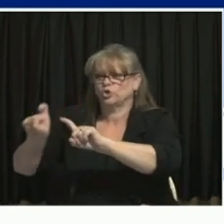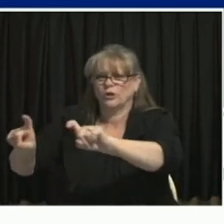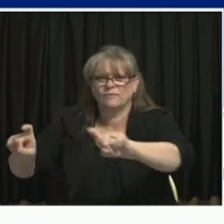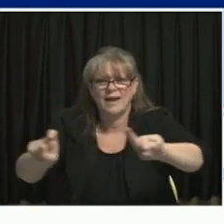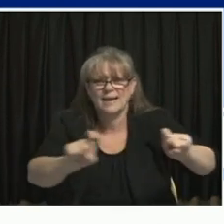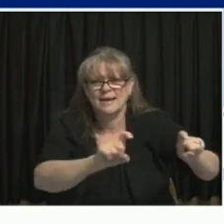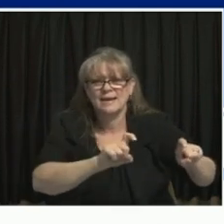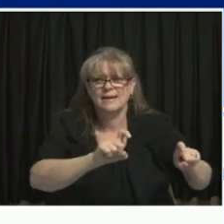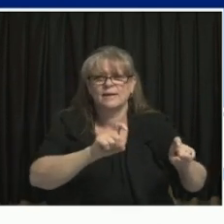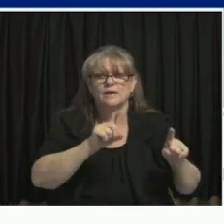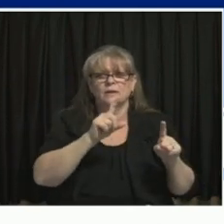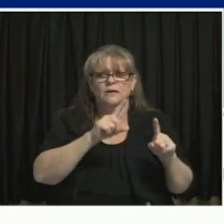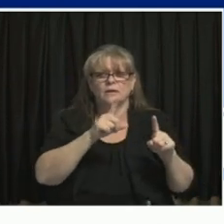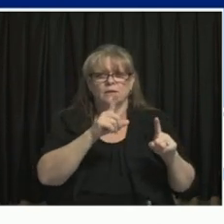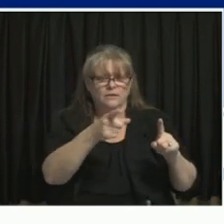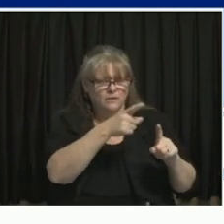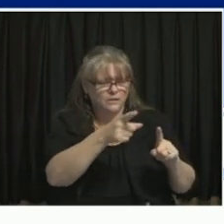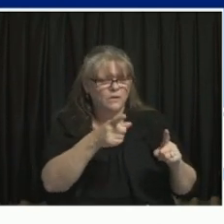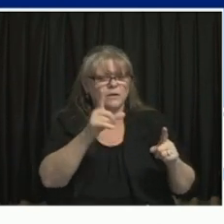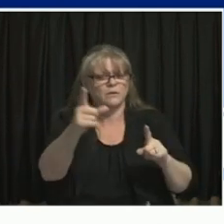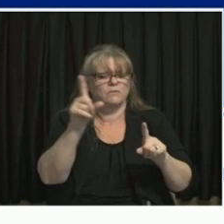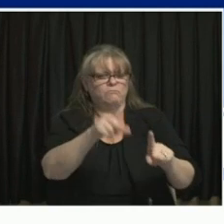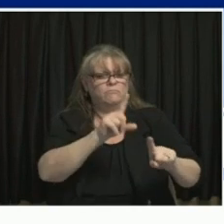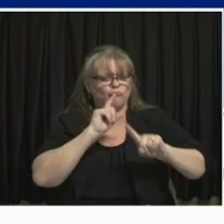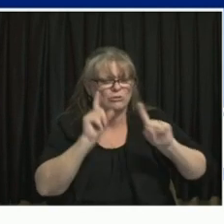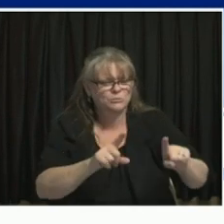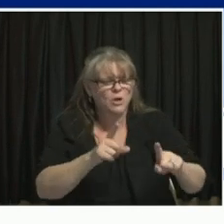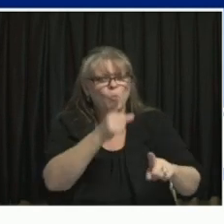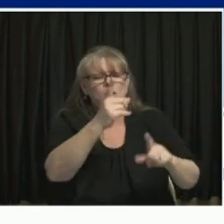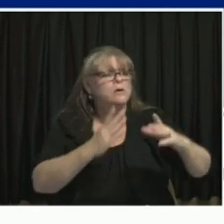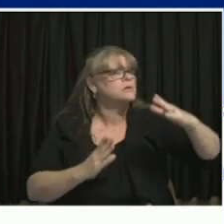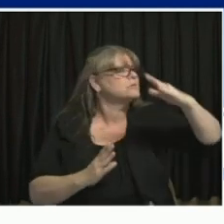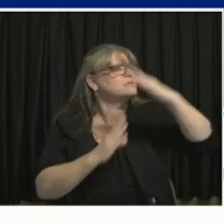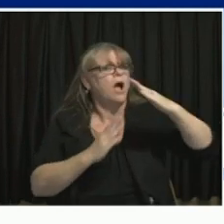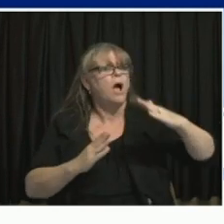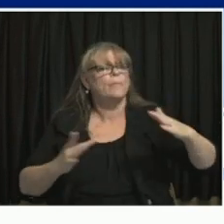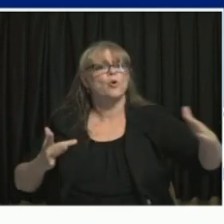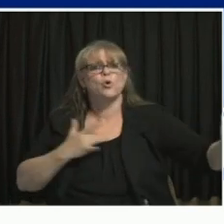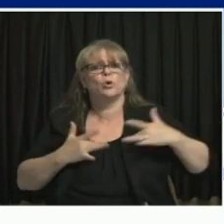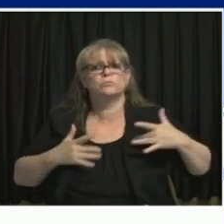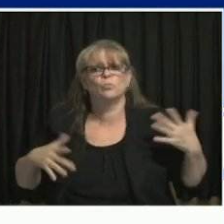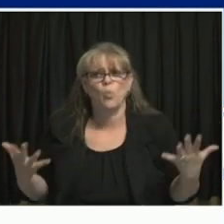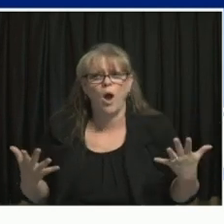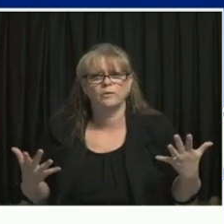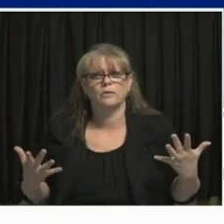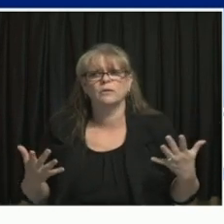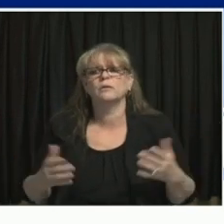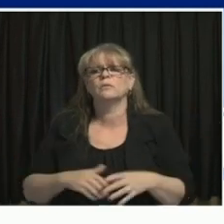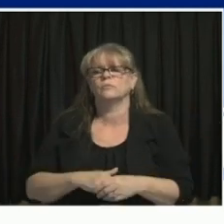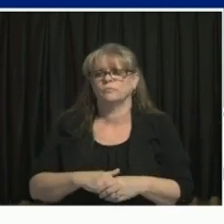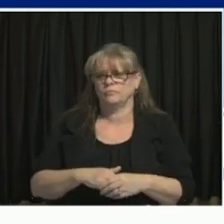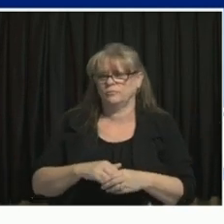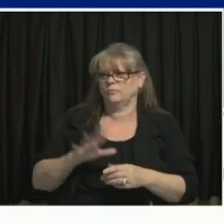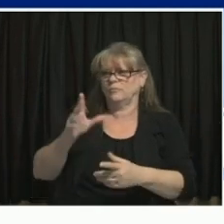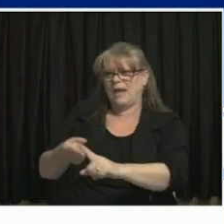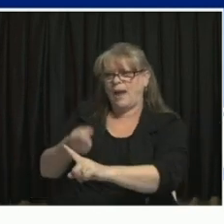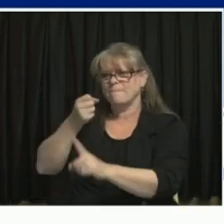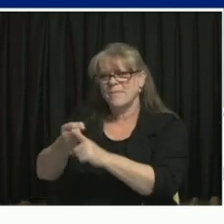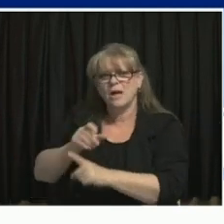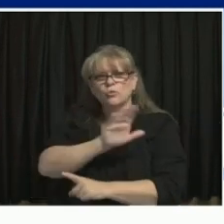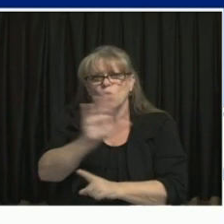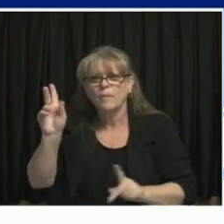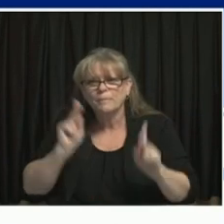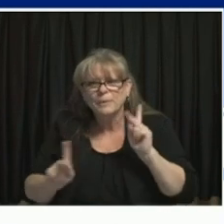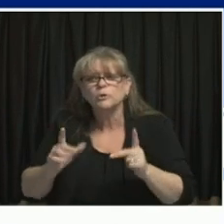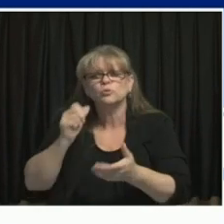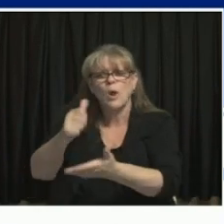top concerns related to COVID-19 and disparities. Your response will remain anonymous and help inform the work of our team on this issue.